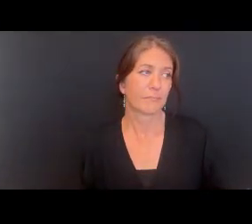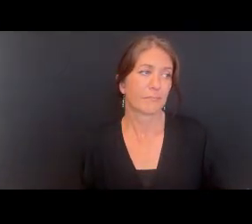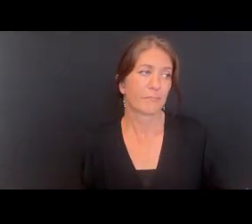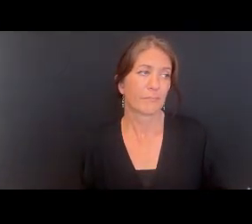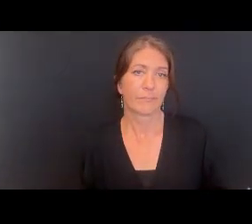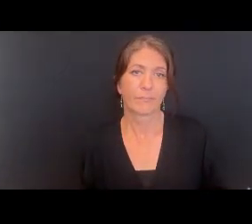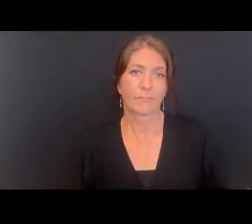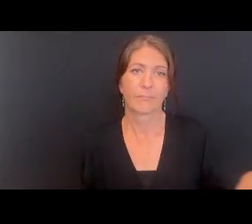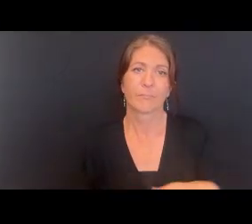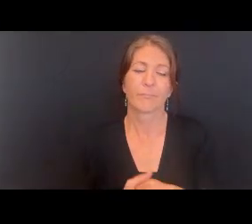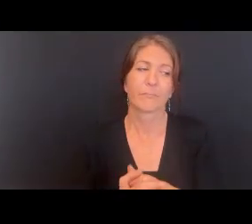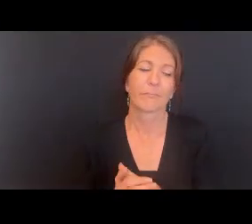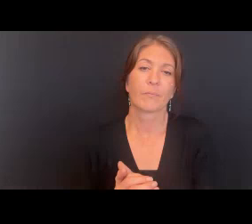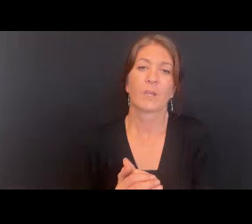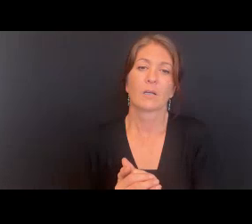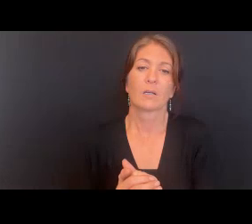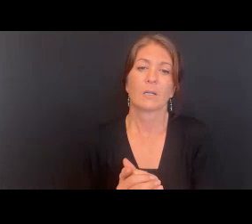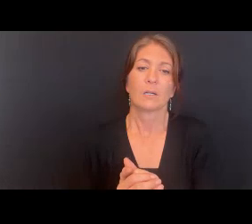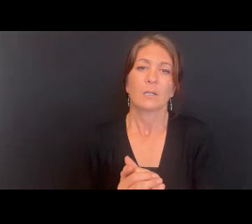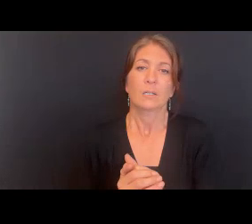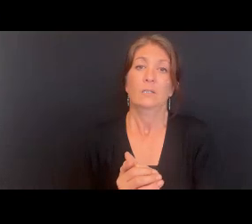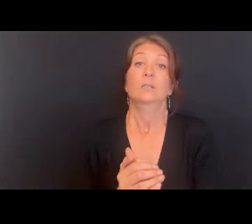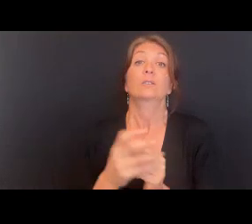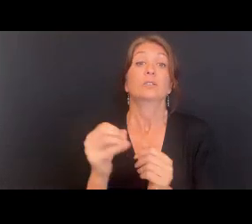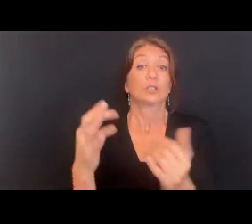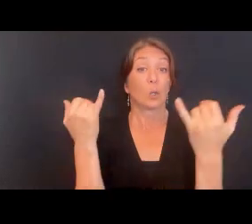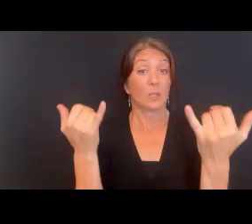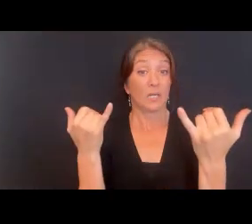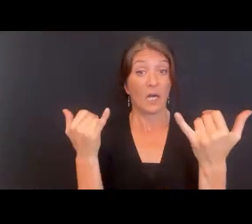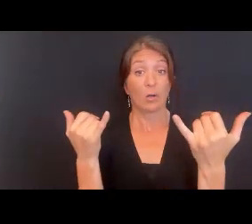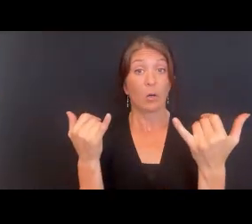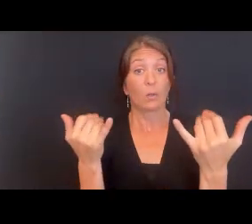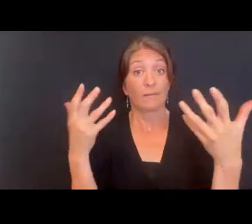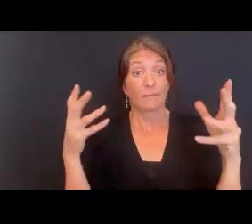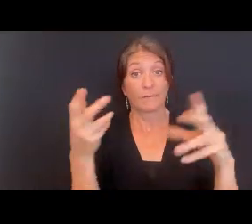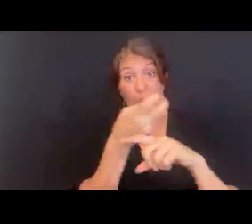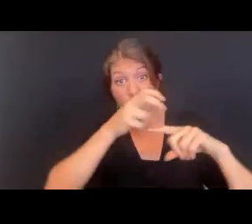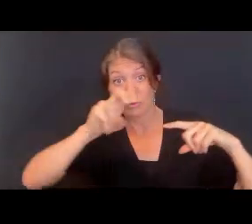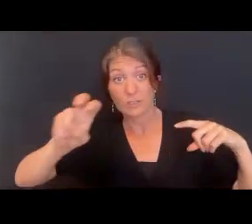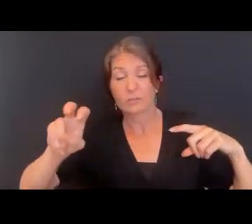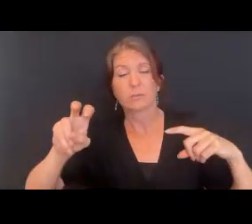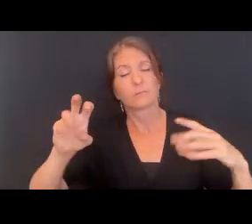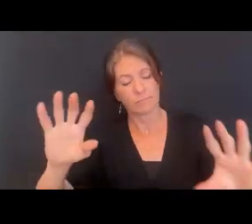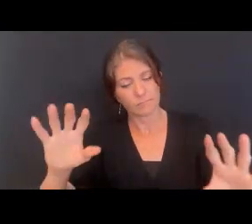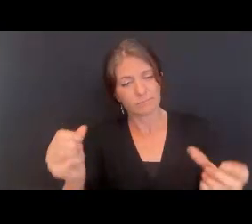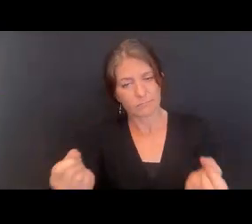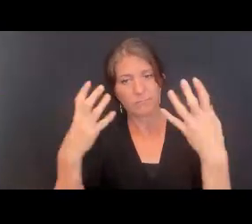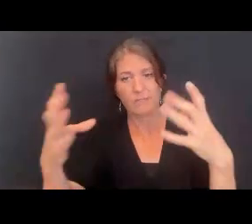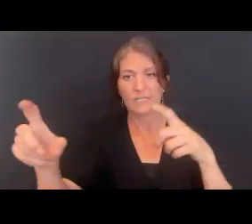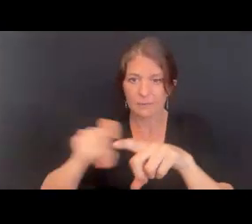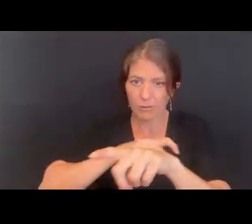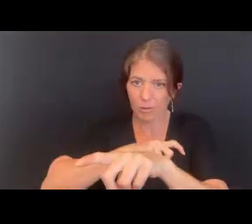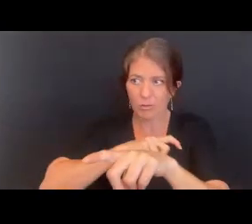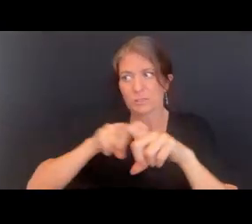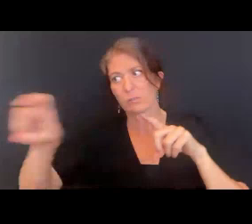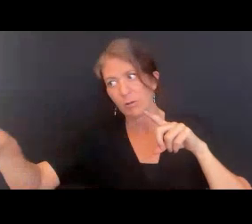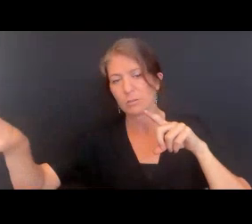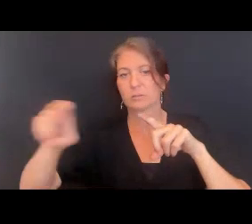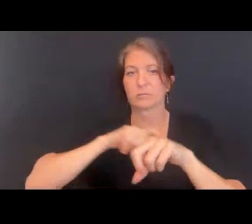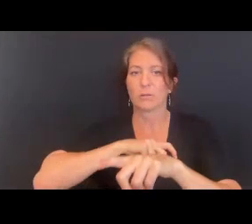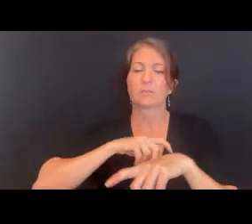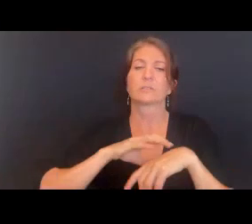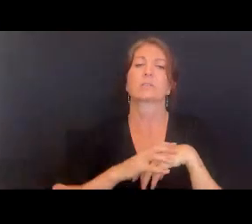Again, since we've made this transition, there have been calls going back and forth. So we wanted to